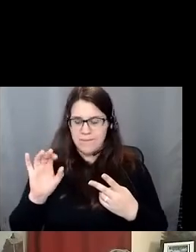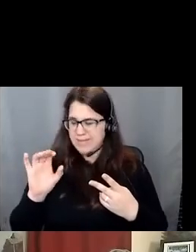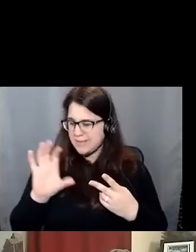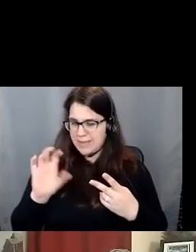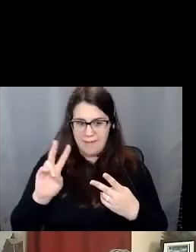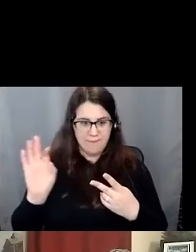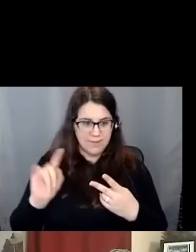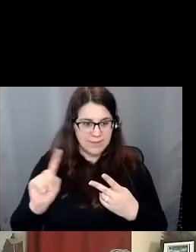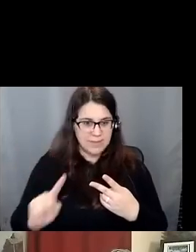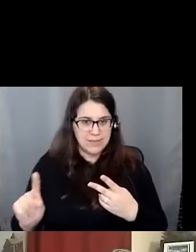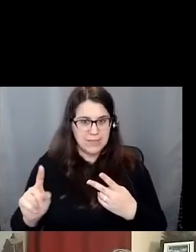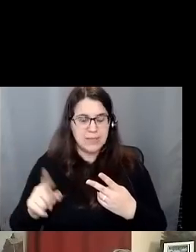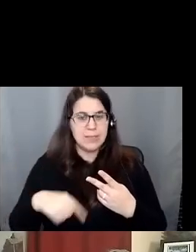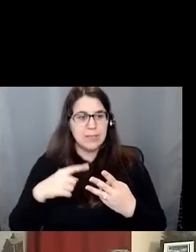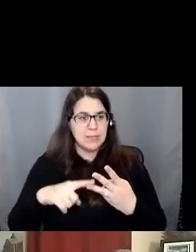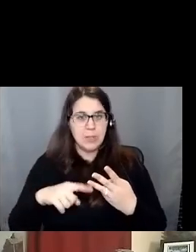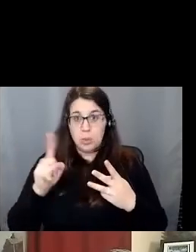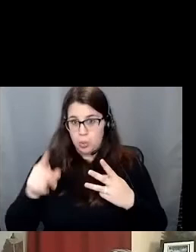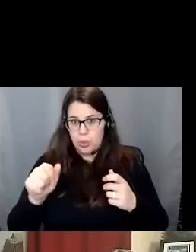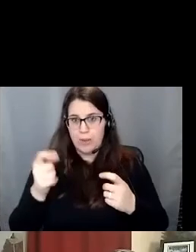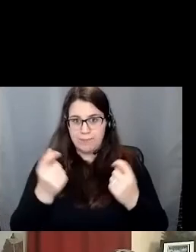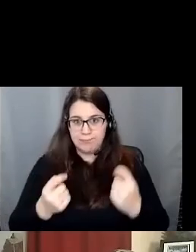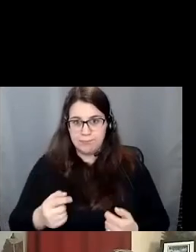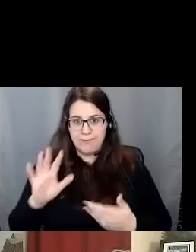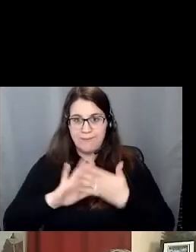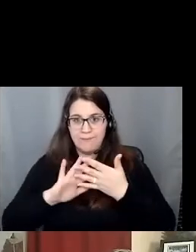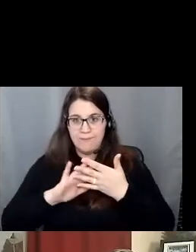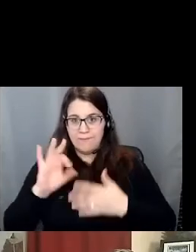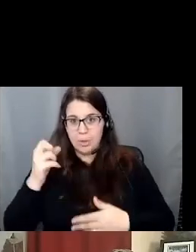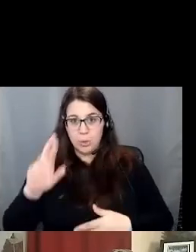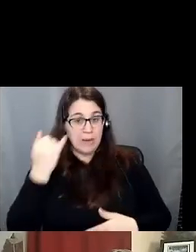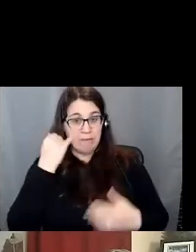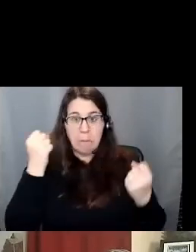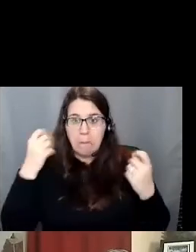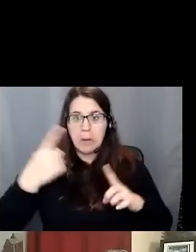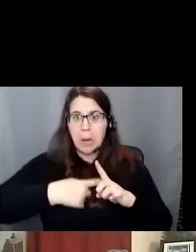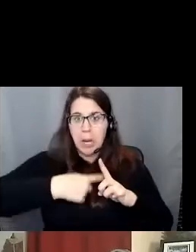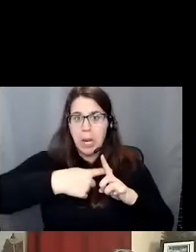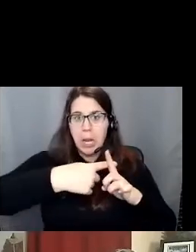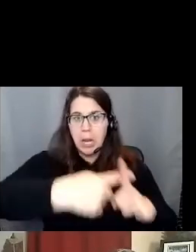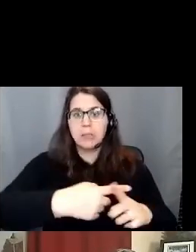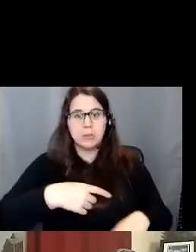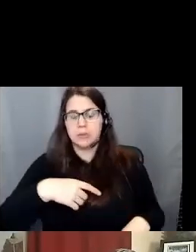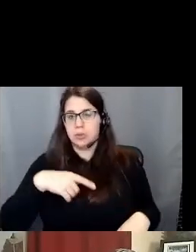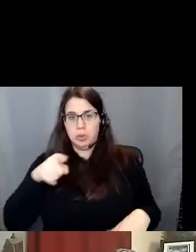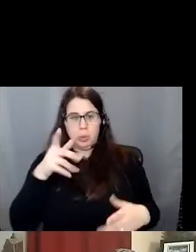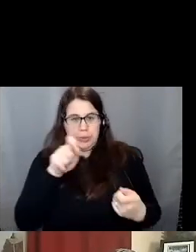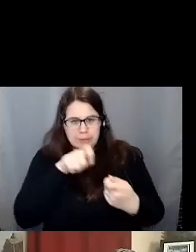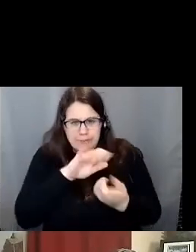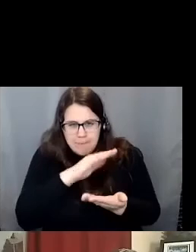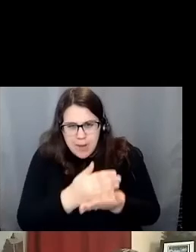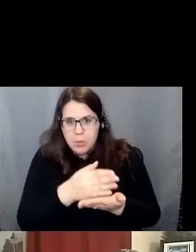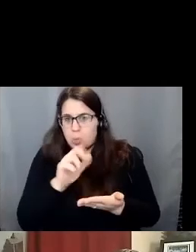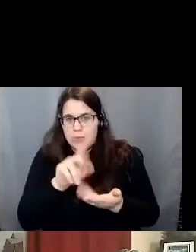if you have many months of history and you're looking for a particular month or a particular dollar amount, you can use